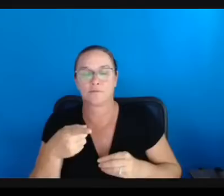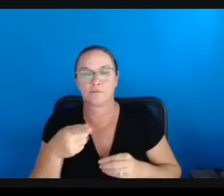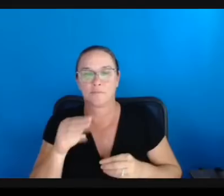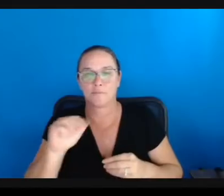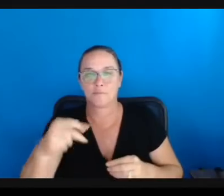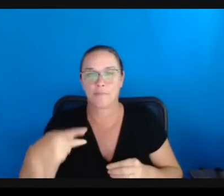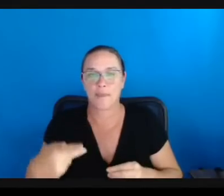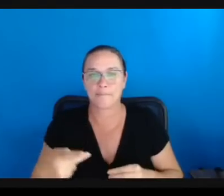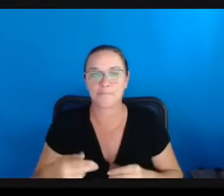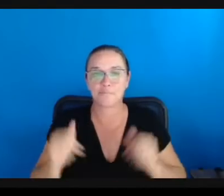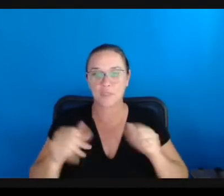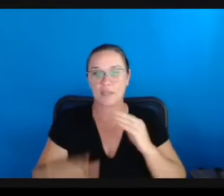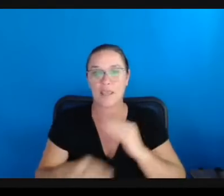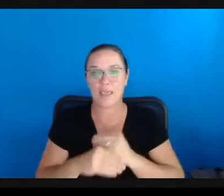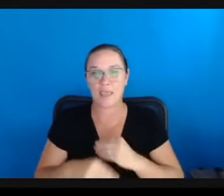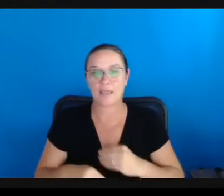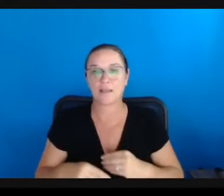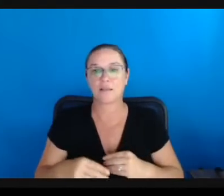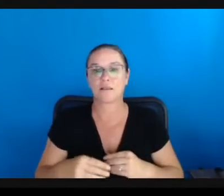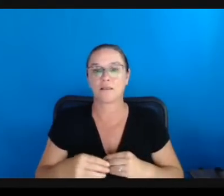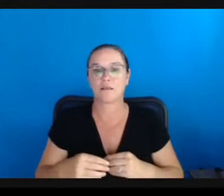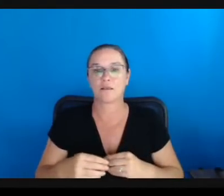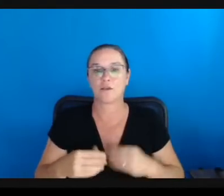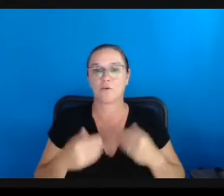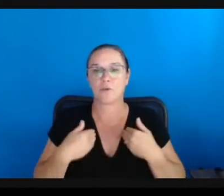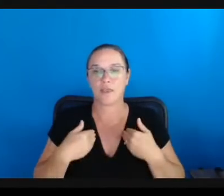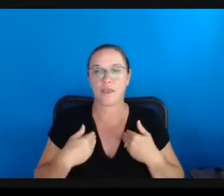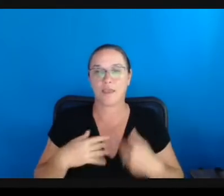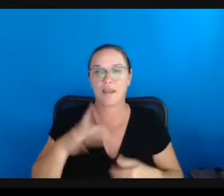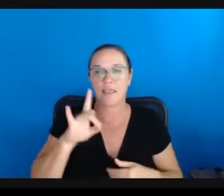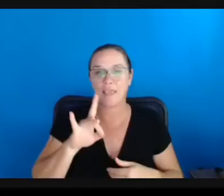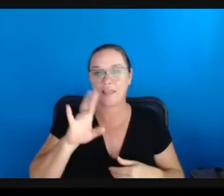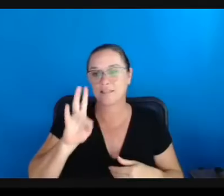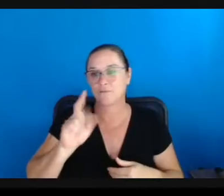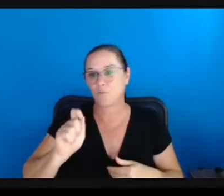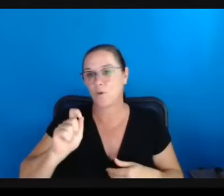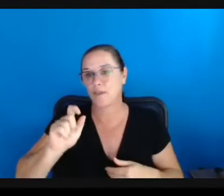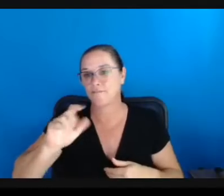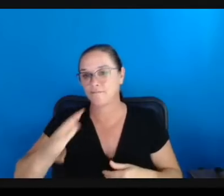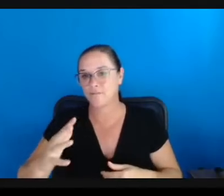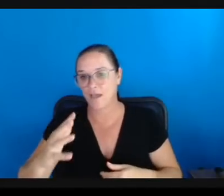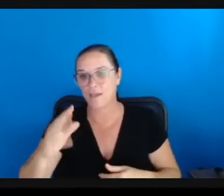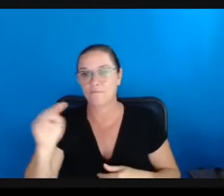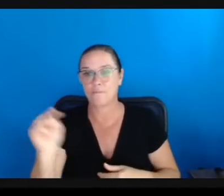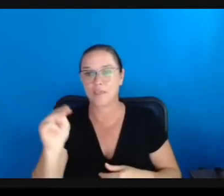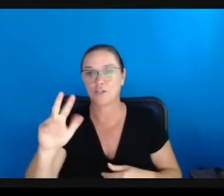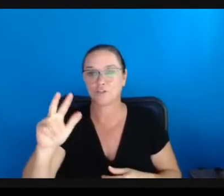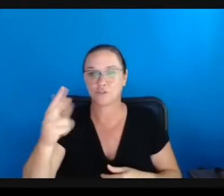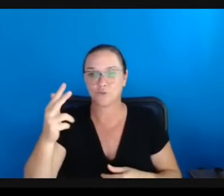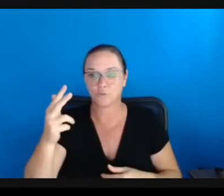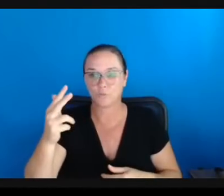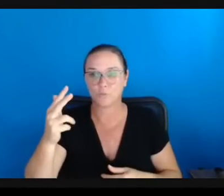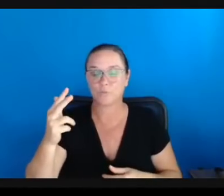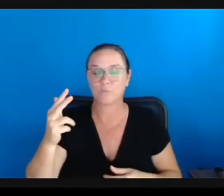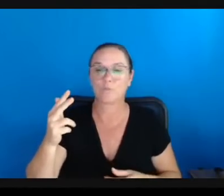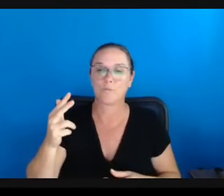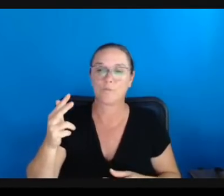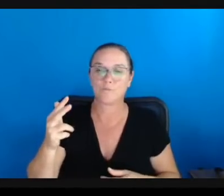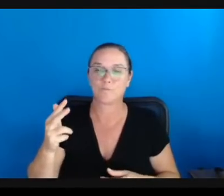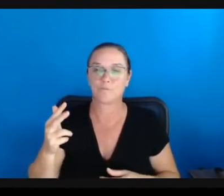can add this. We know that we had 87.5 million cubic meters here, and we